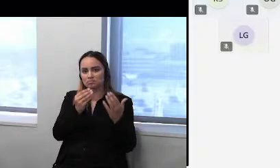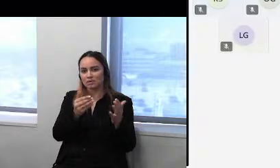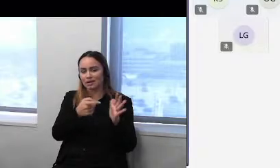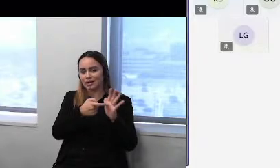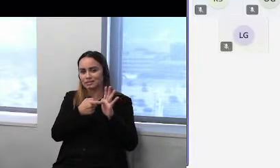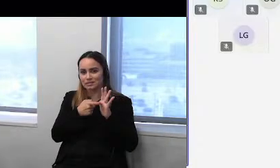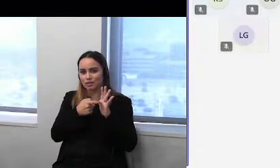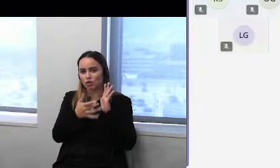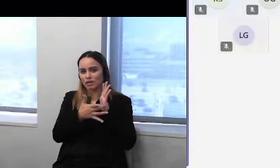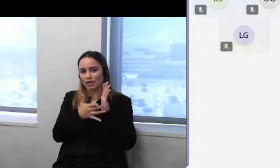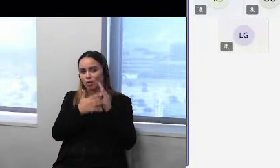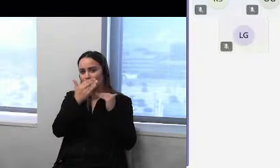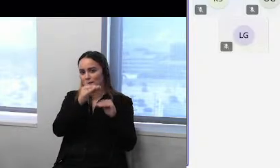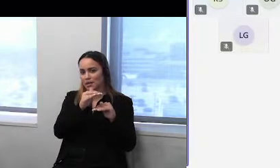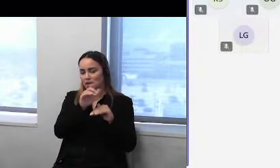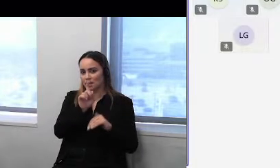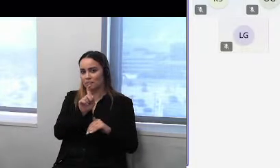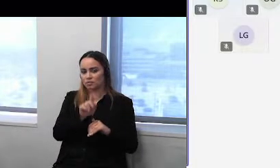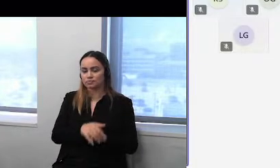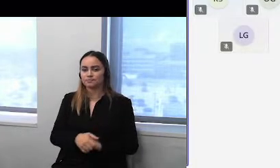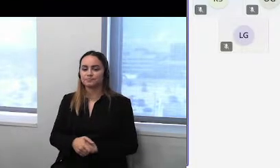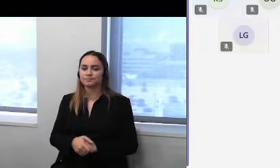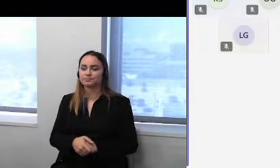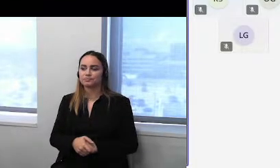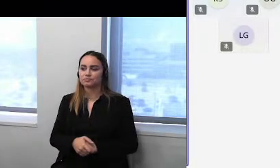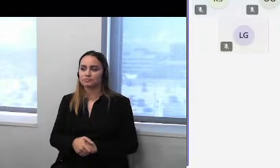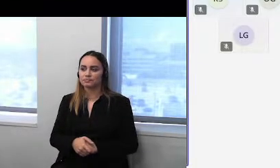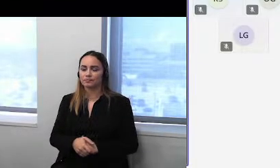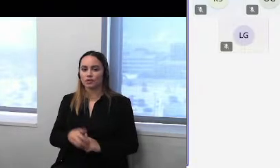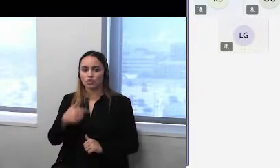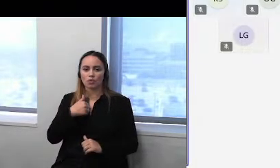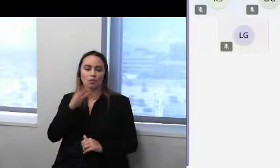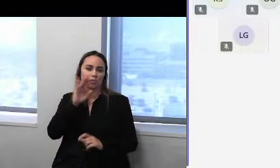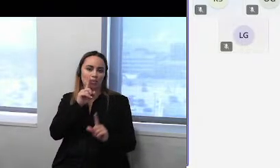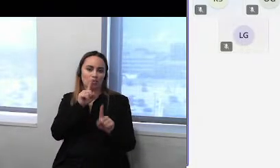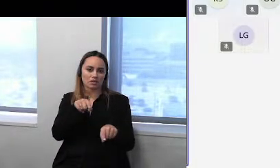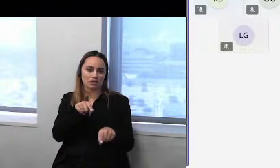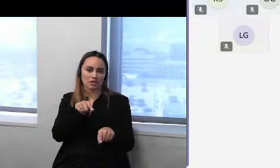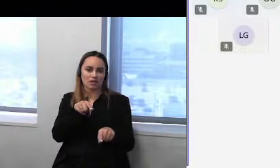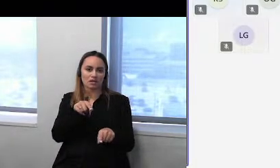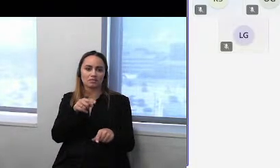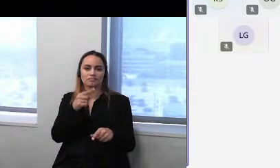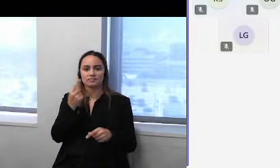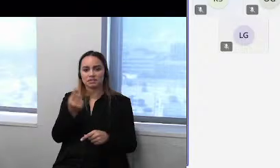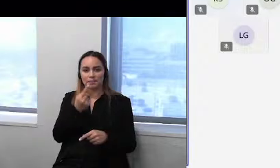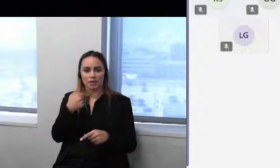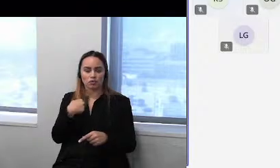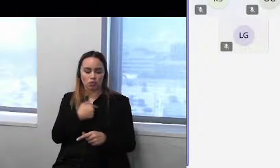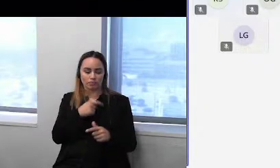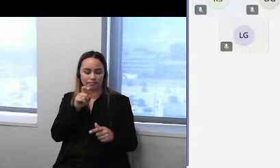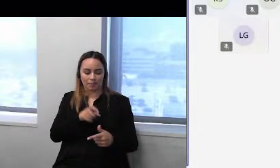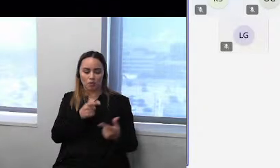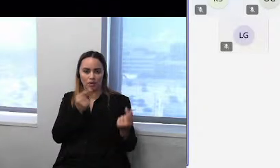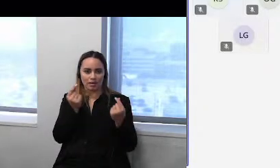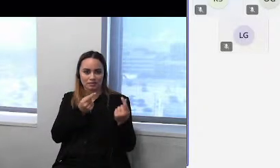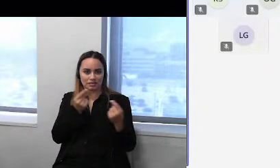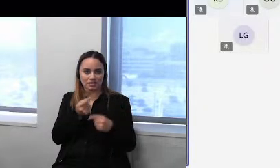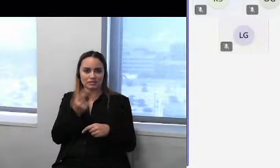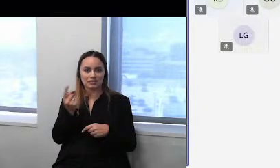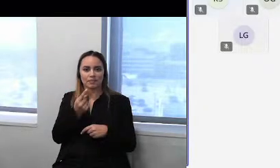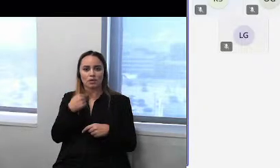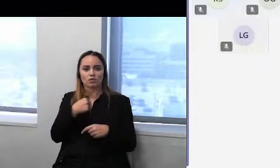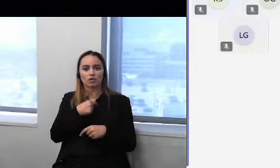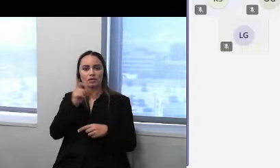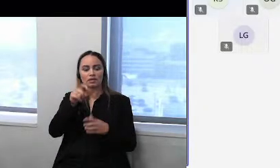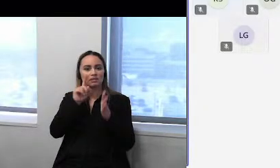So I'm going to answer those questions a little bit on like the things that we should always do in the context of which you always review policies in